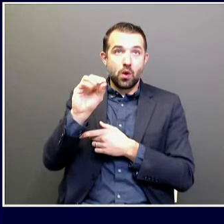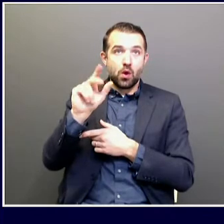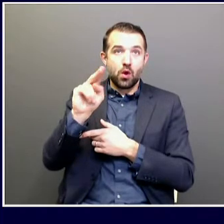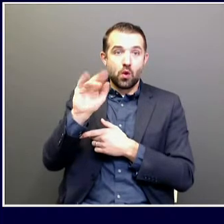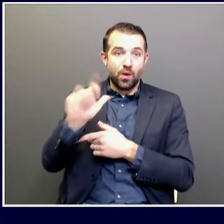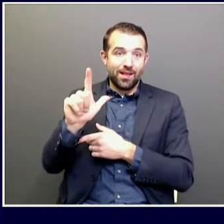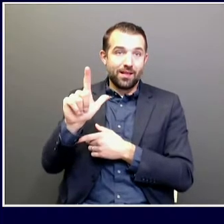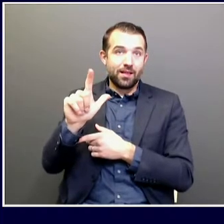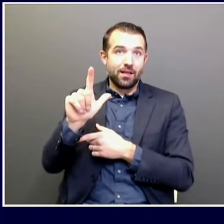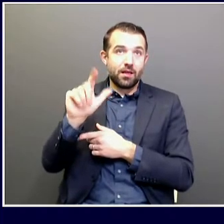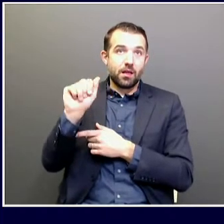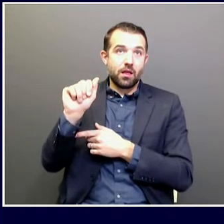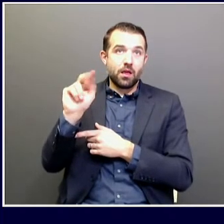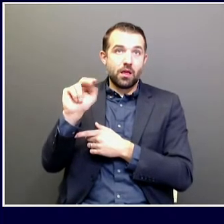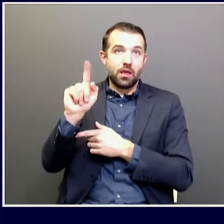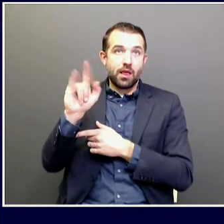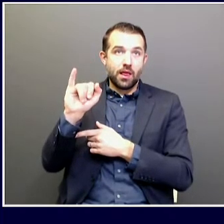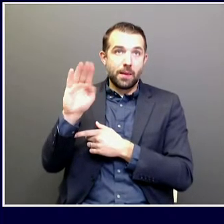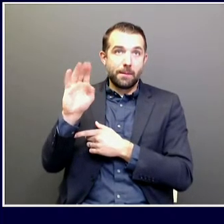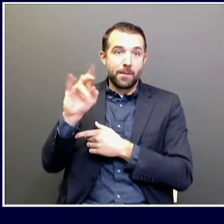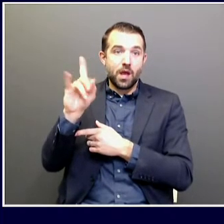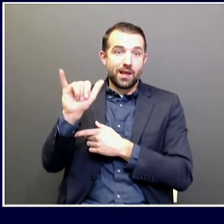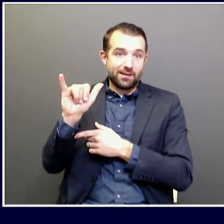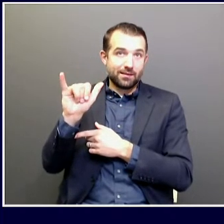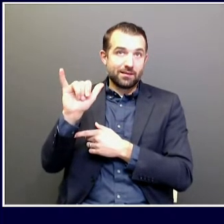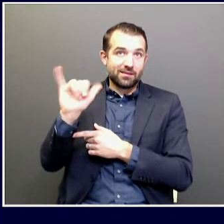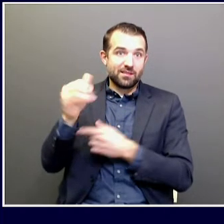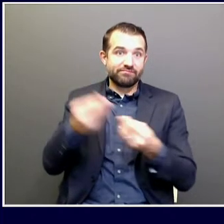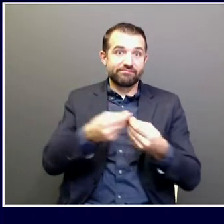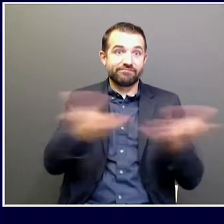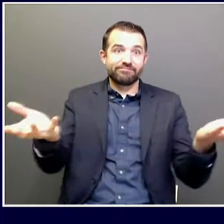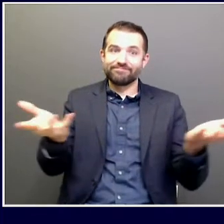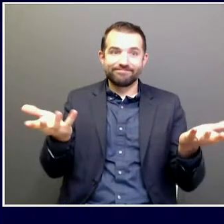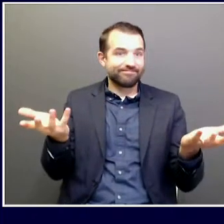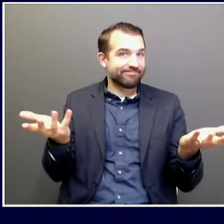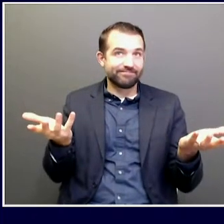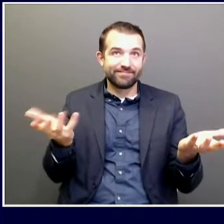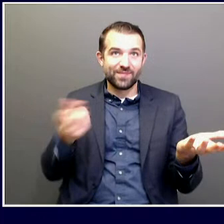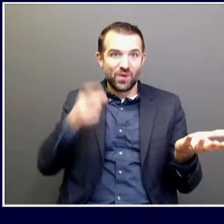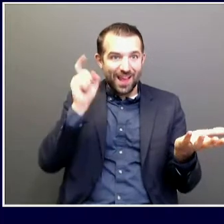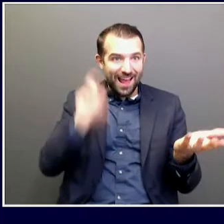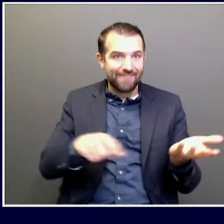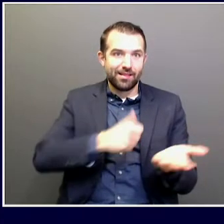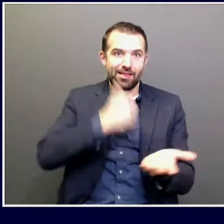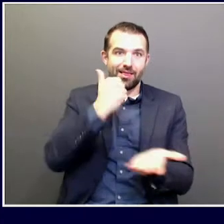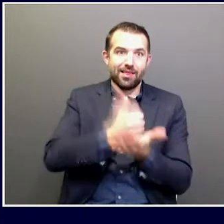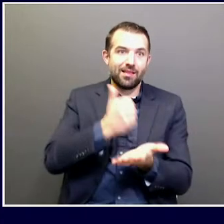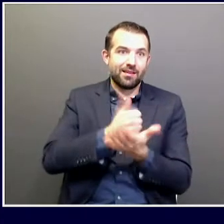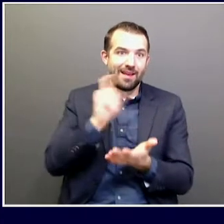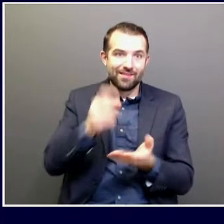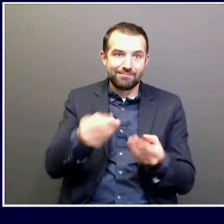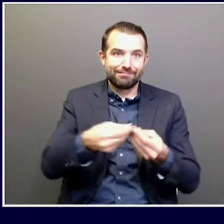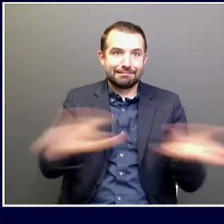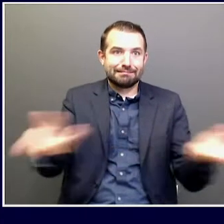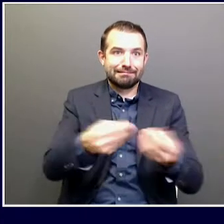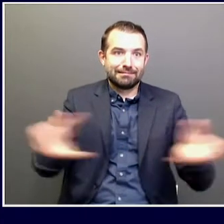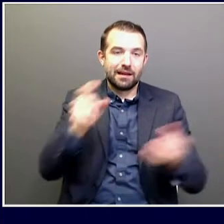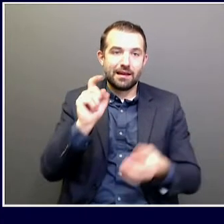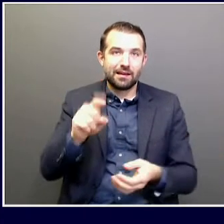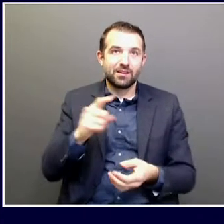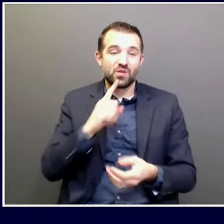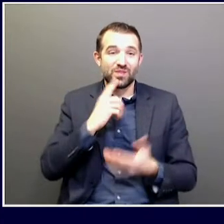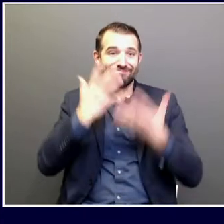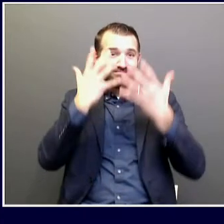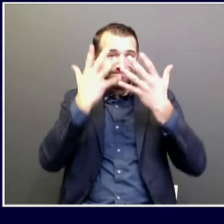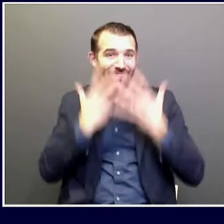for everyone who needs it. What's sad is that we're having to do this during a usually